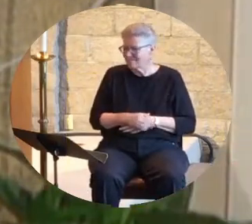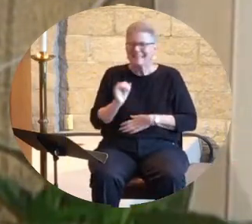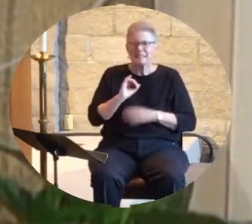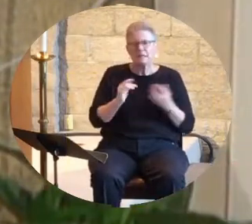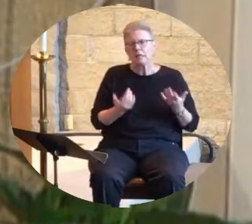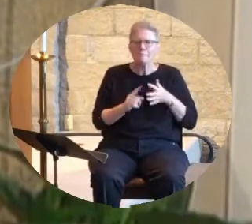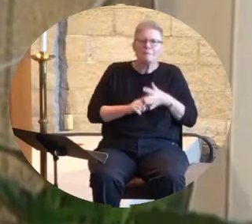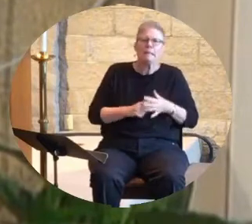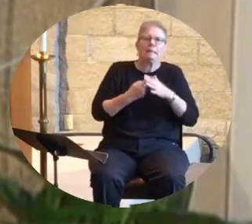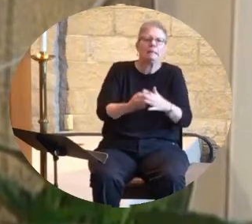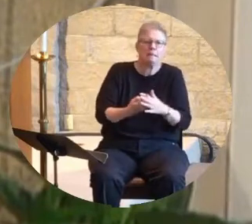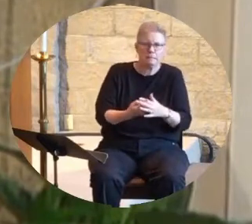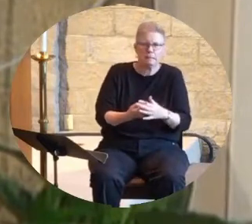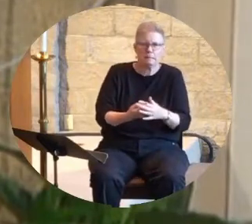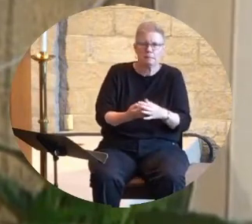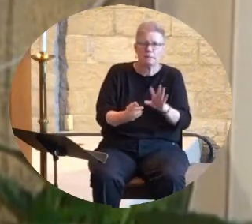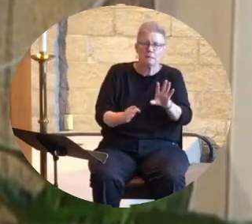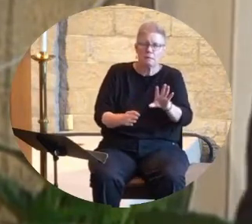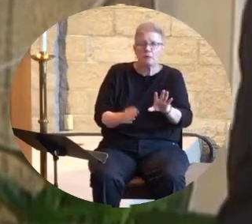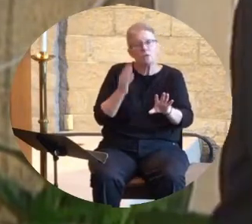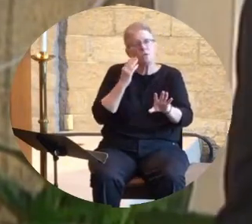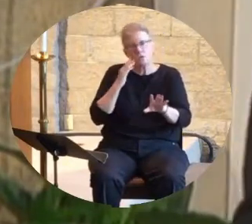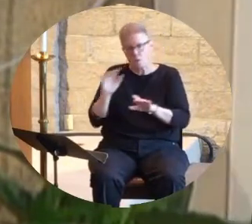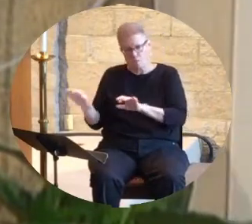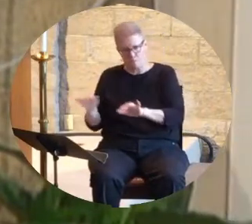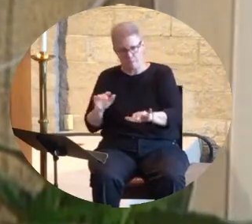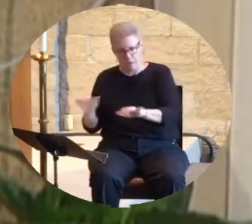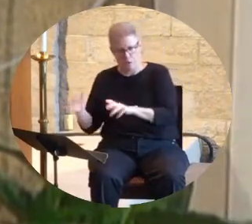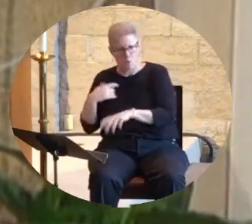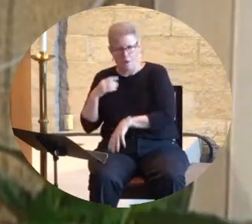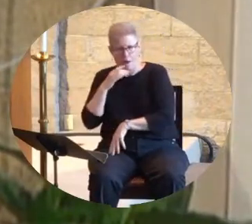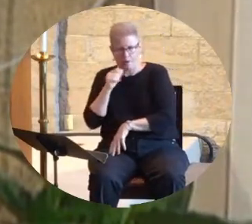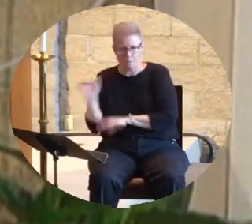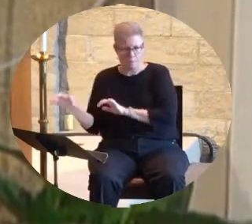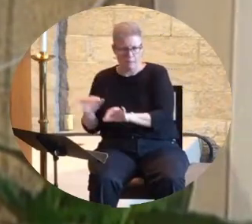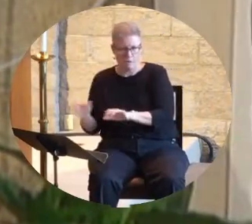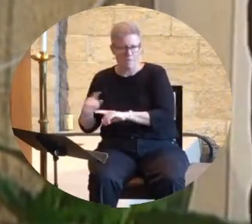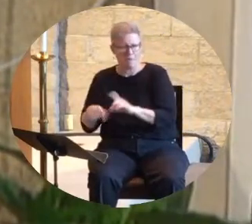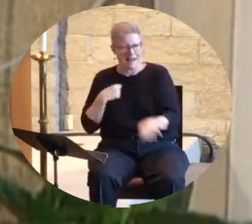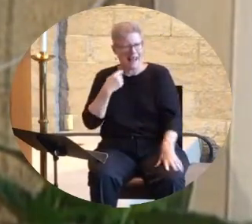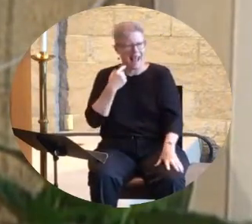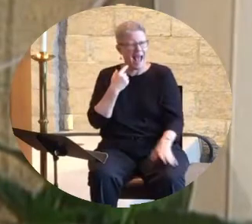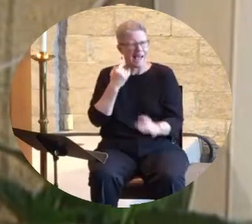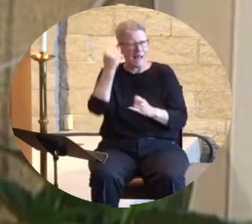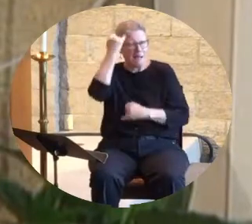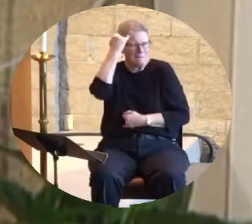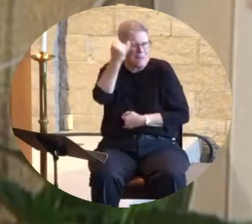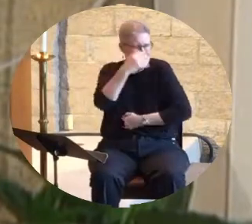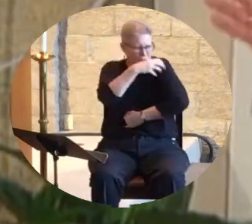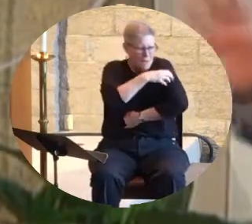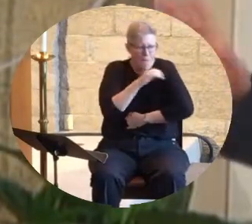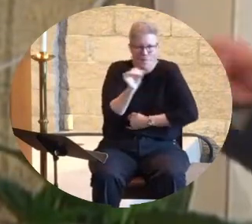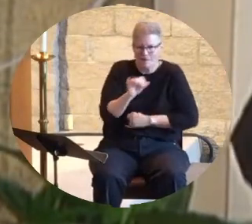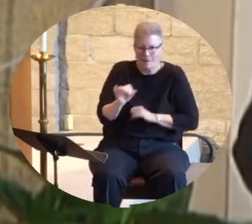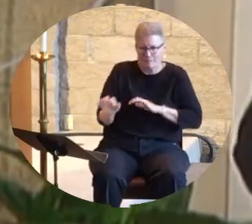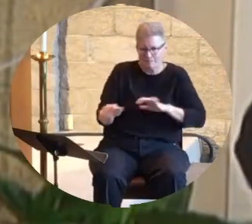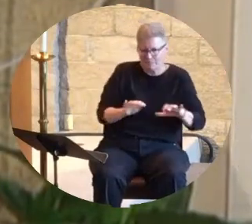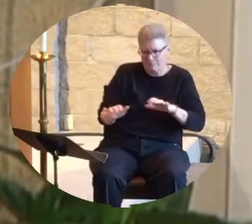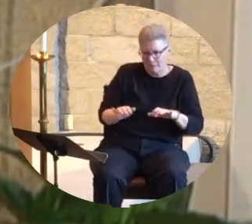I don't play the piano, but this is what I think of the powers like. You know, when you start playing the